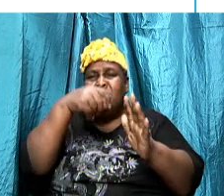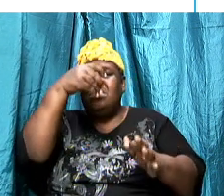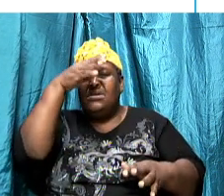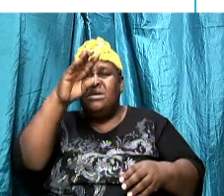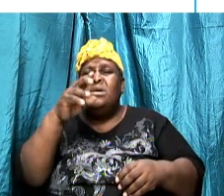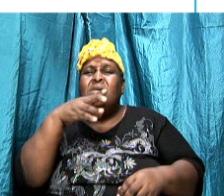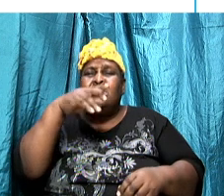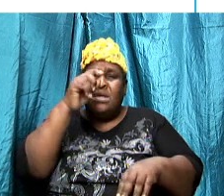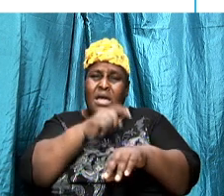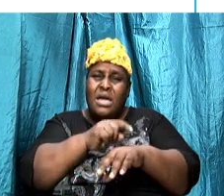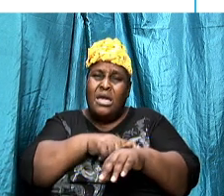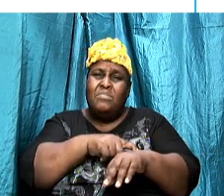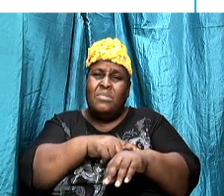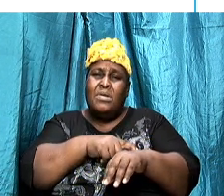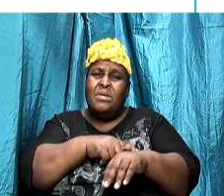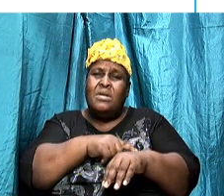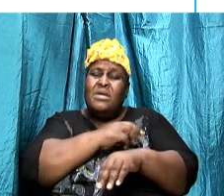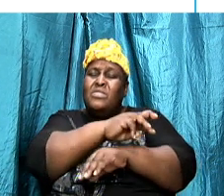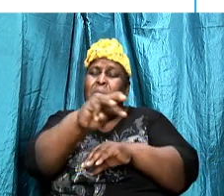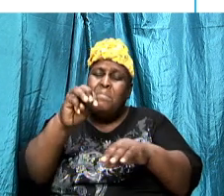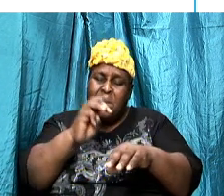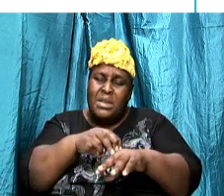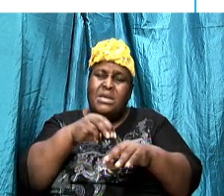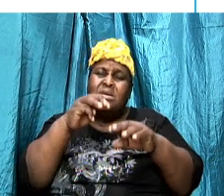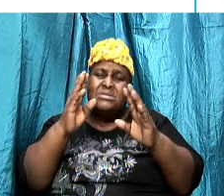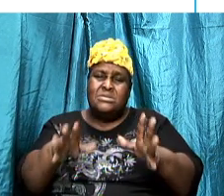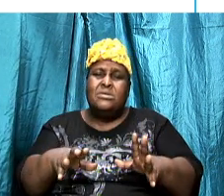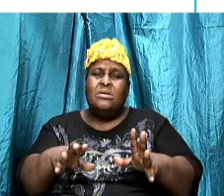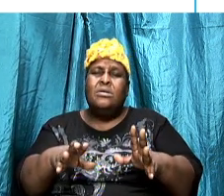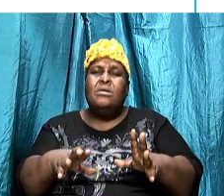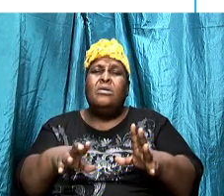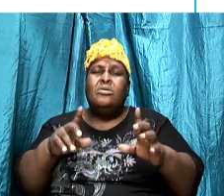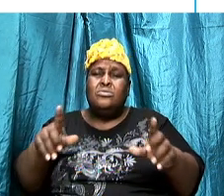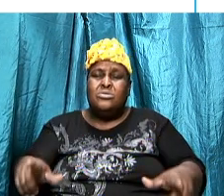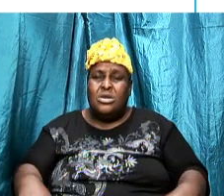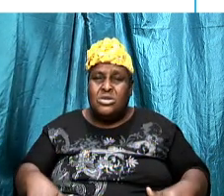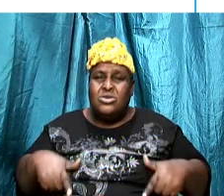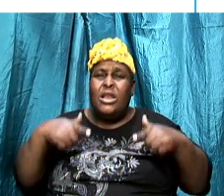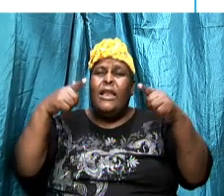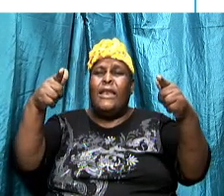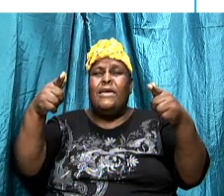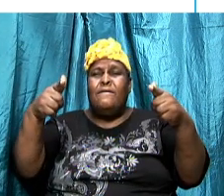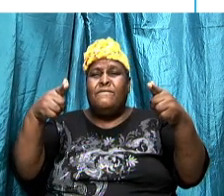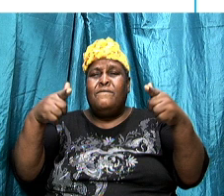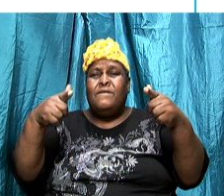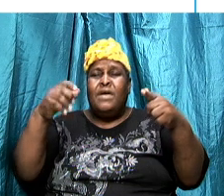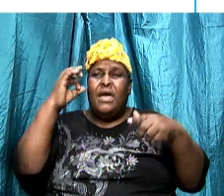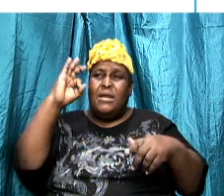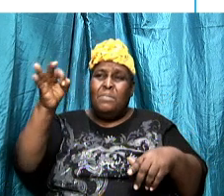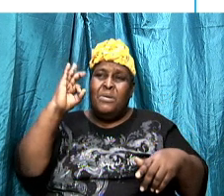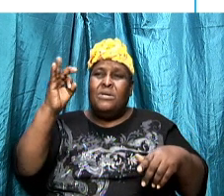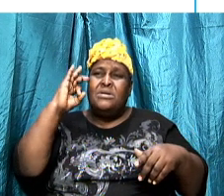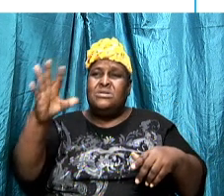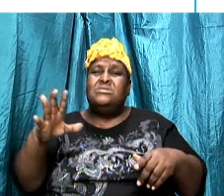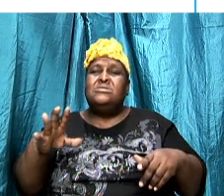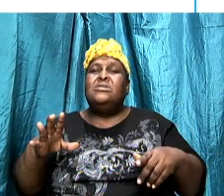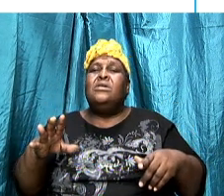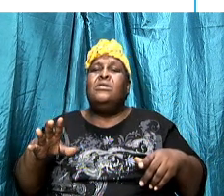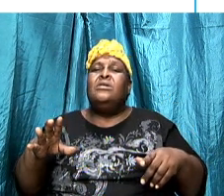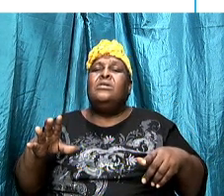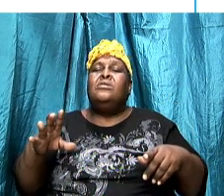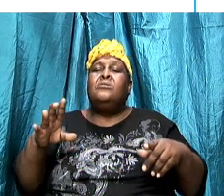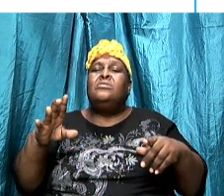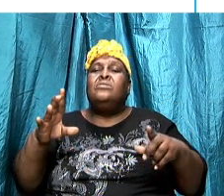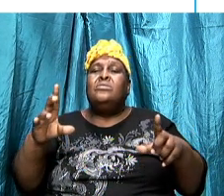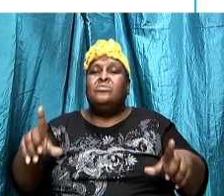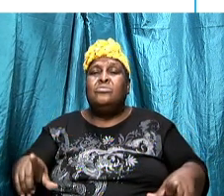should really live off the church, as it were. The pastor should really live off the church, to be exact, you